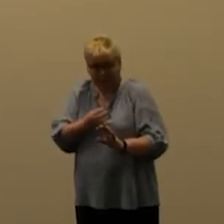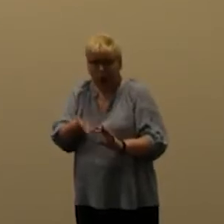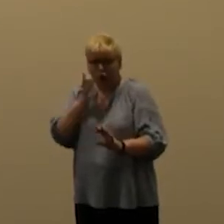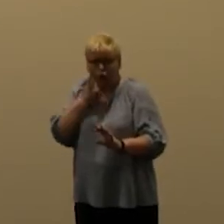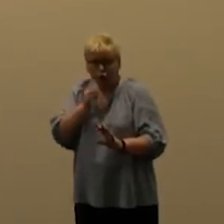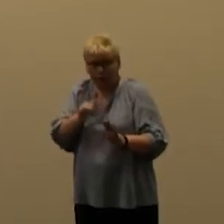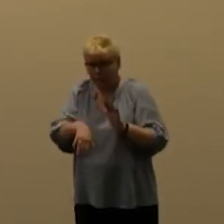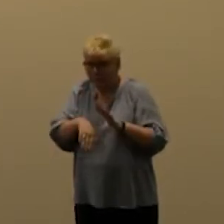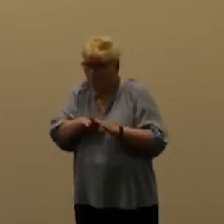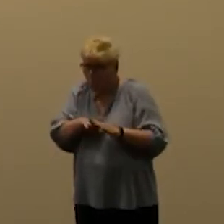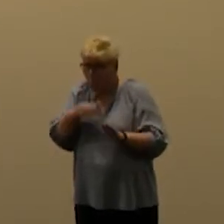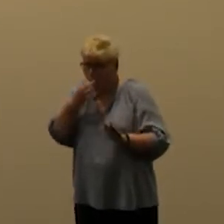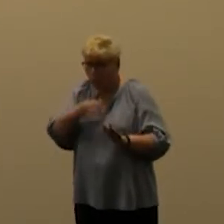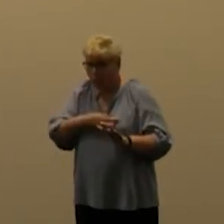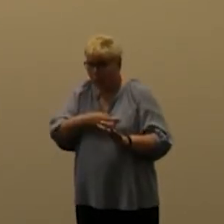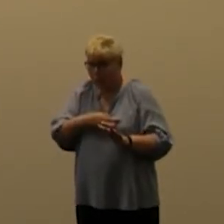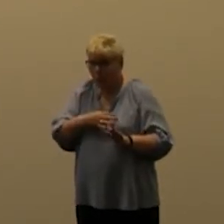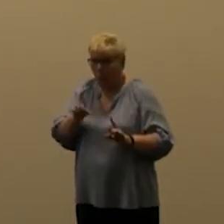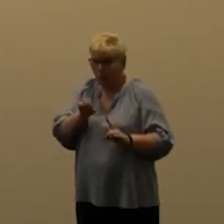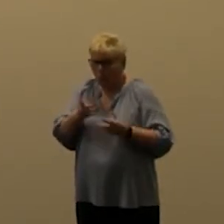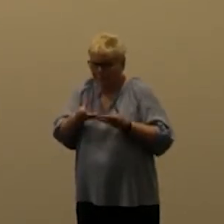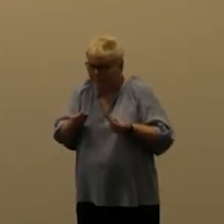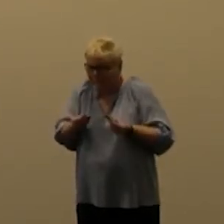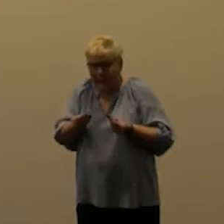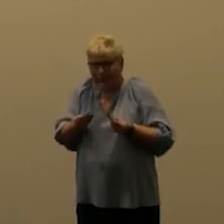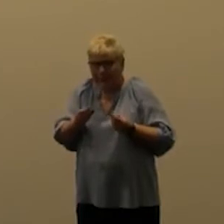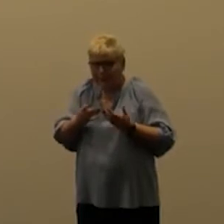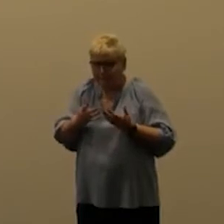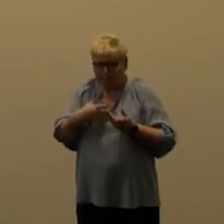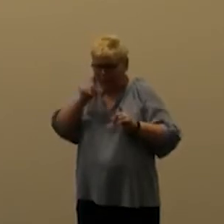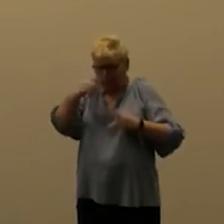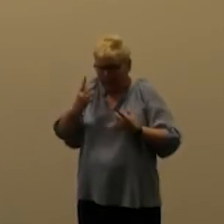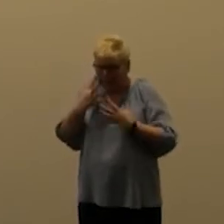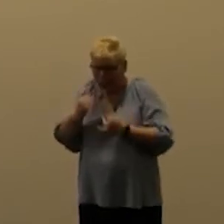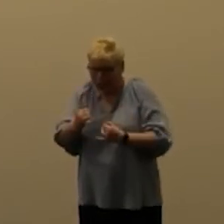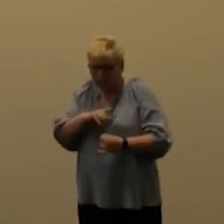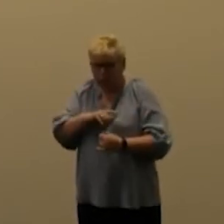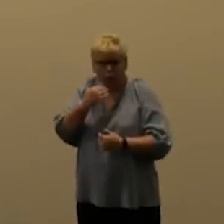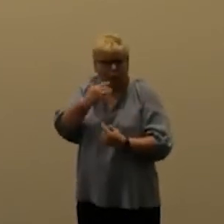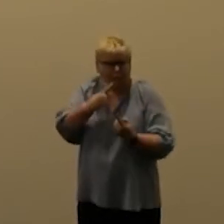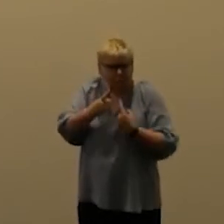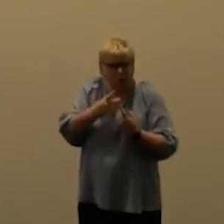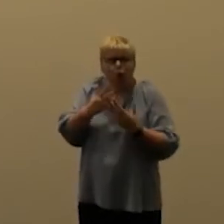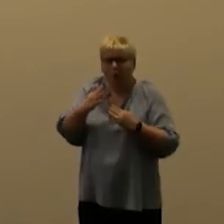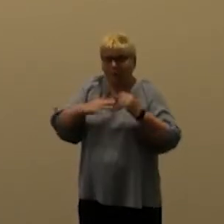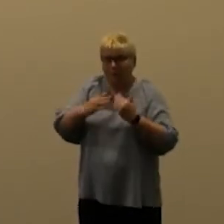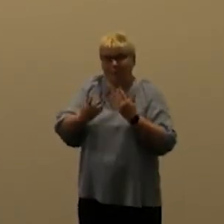pull request, basically check that what we're submitting, we can automate the tests against that and make sure that it's going to build